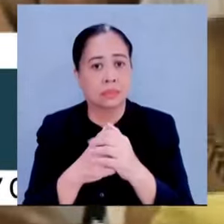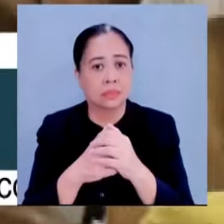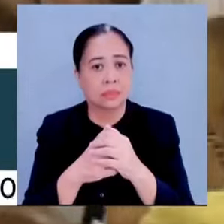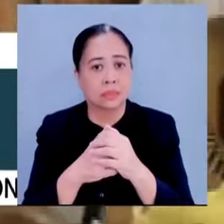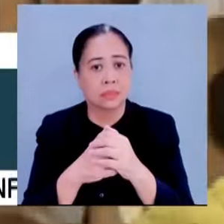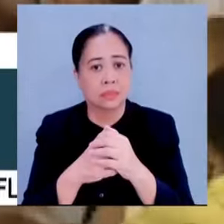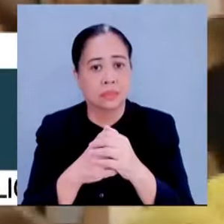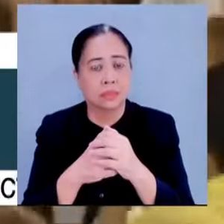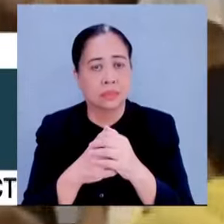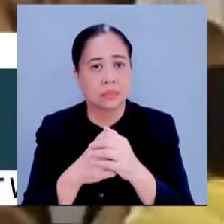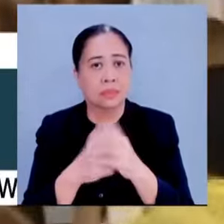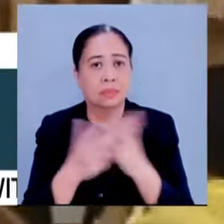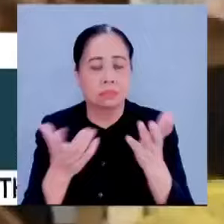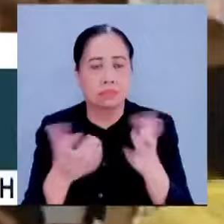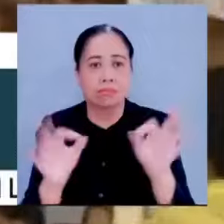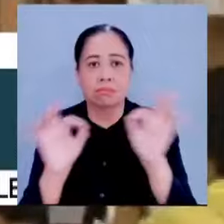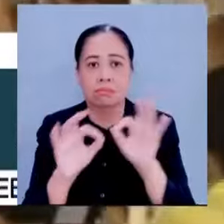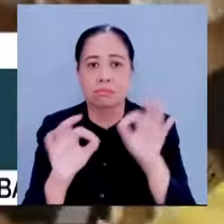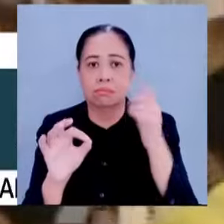the clarion call